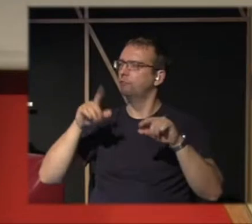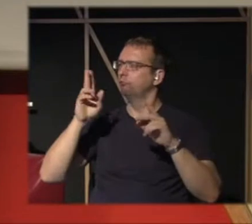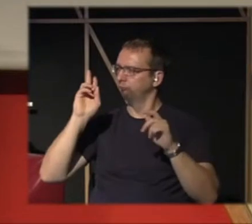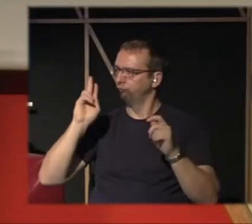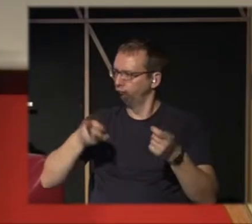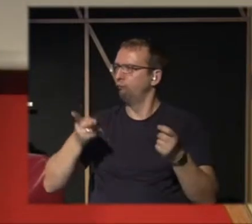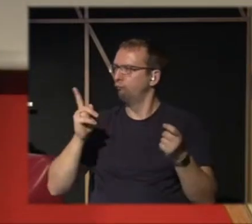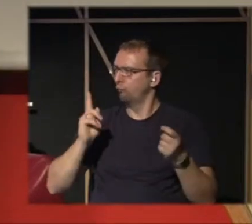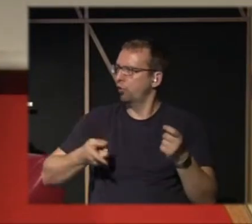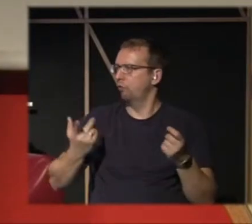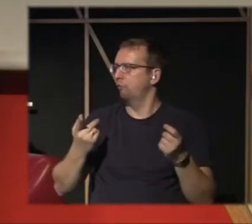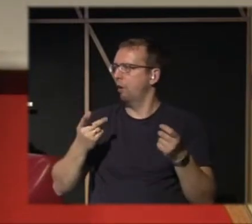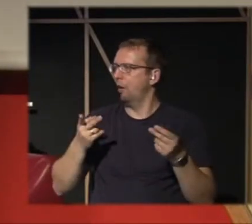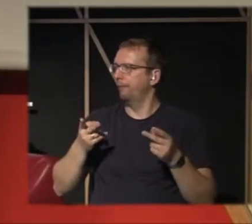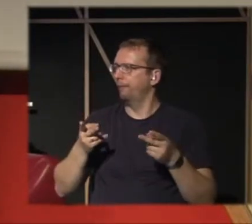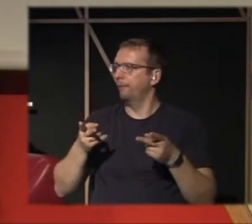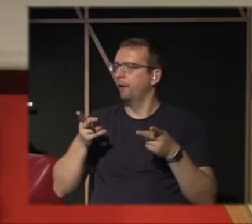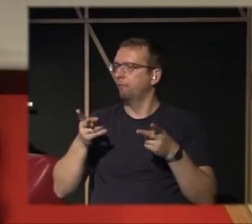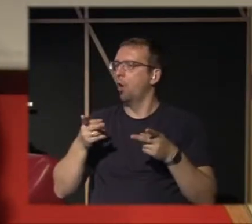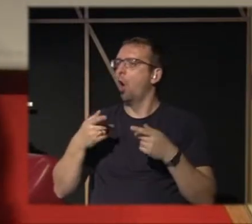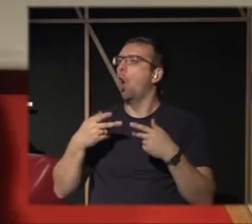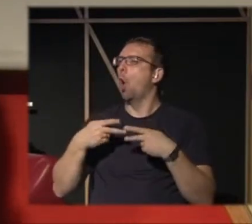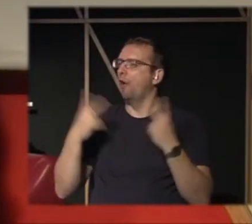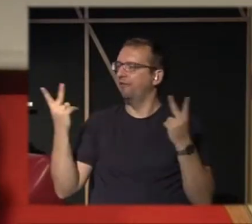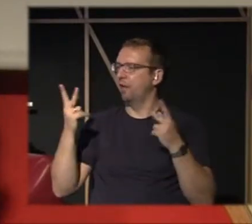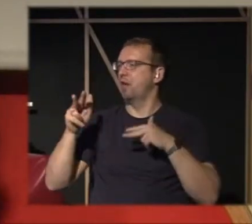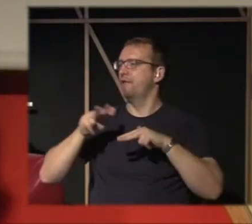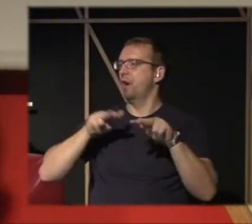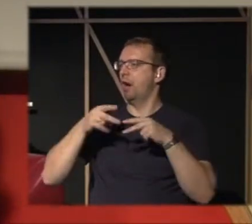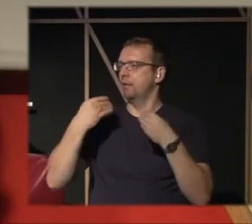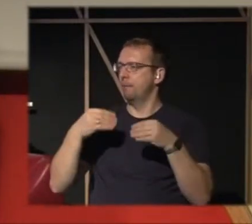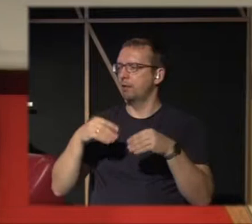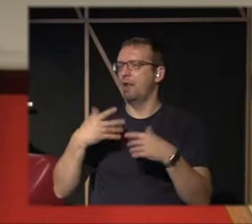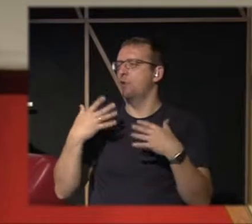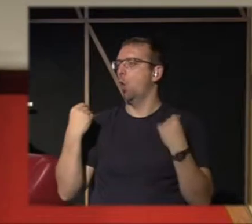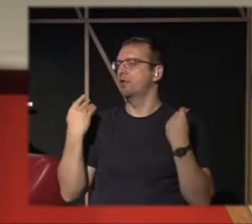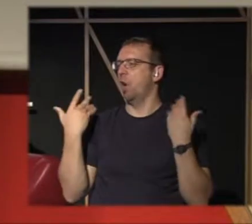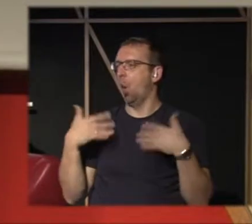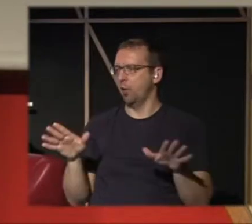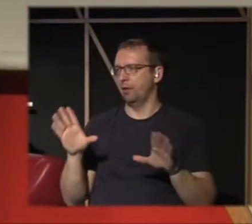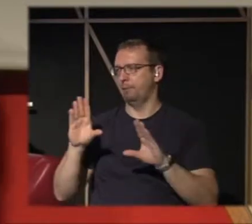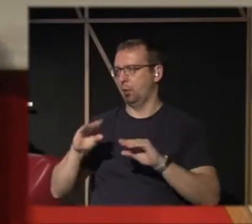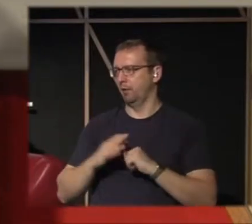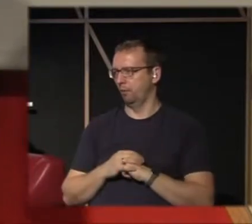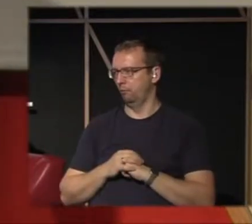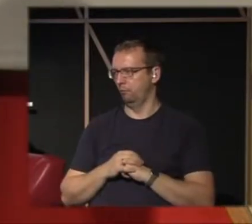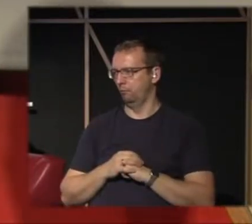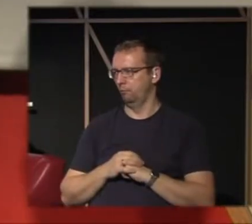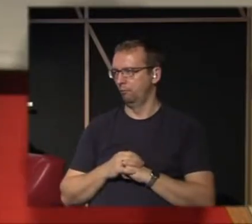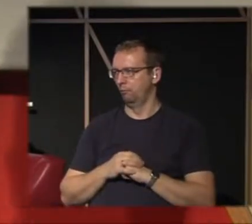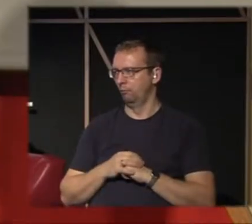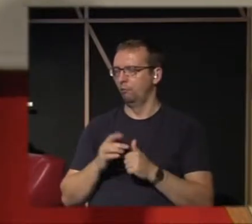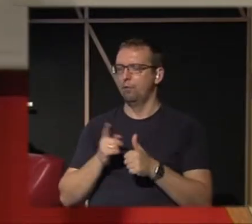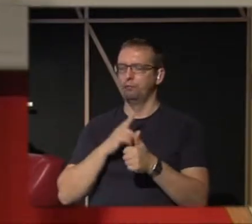free of charge. We will limit parking space and privilege public transport. This